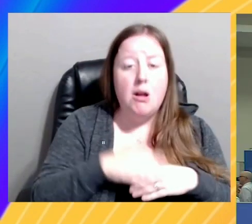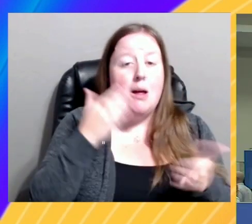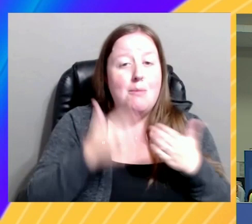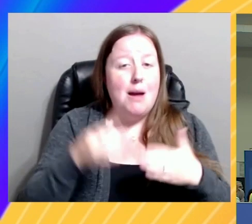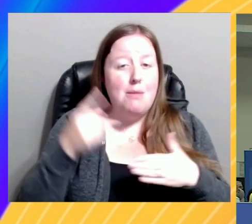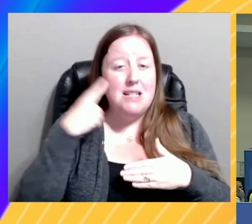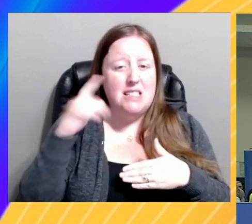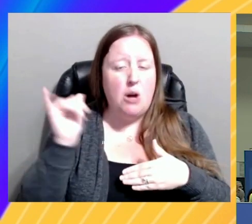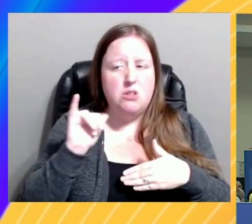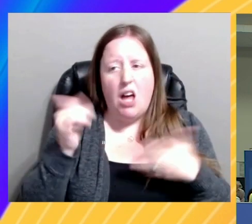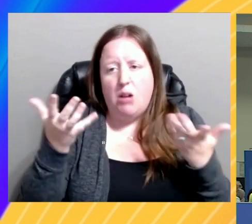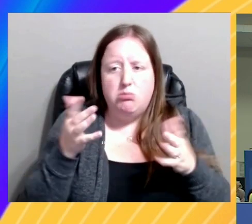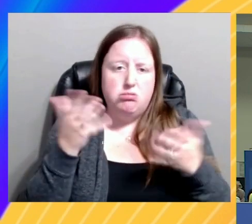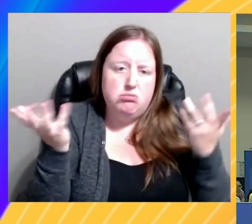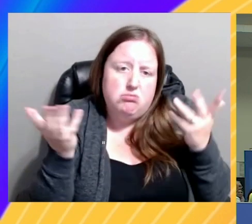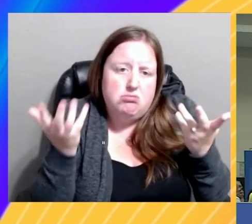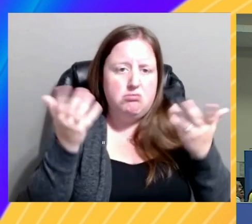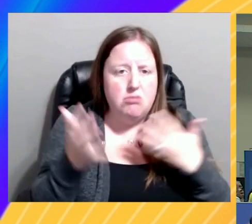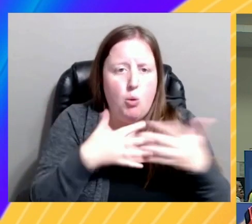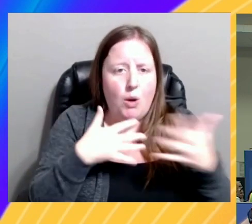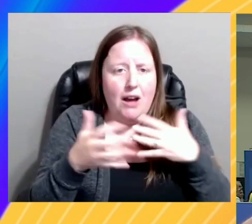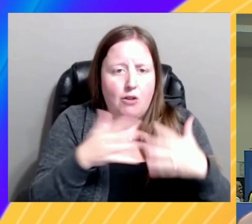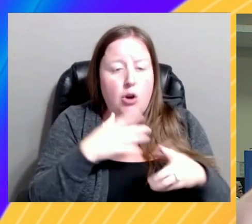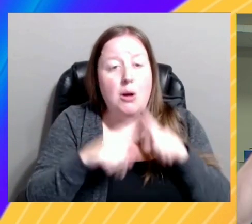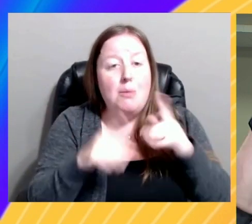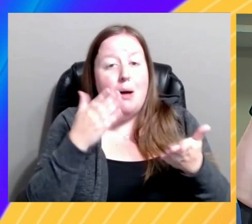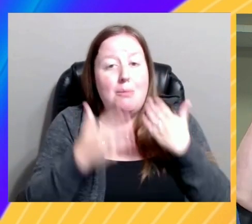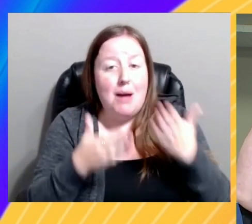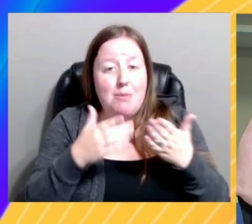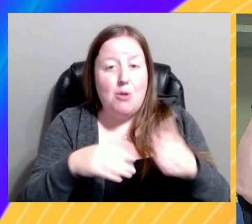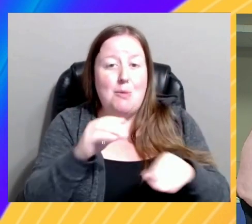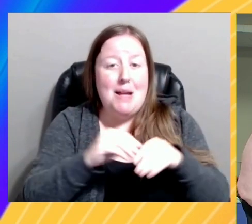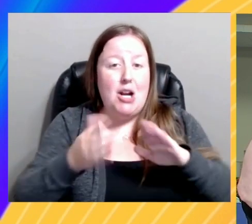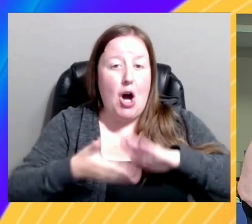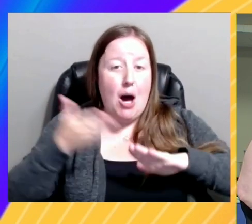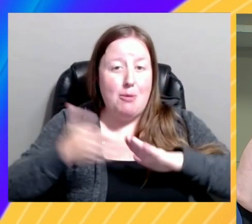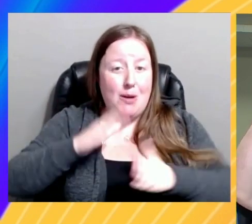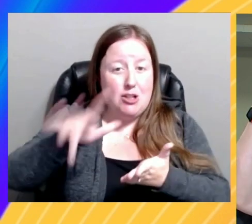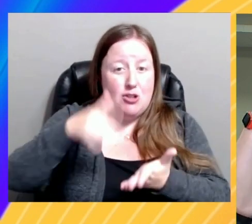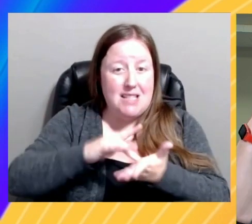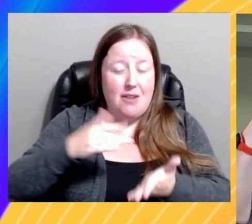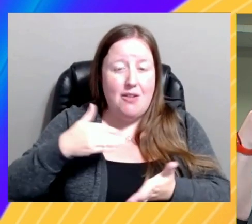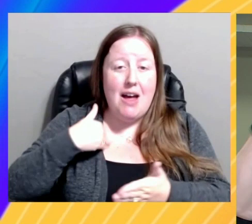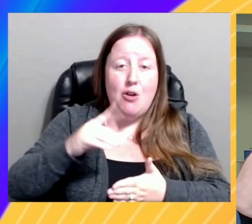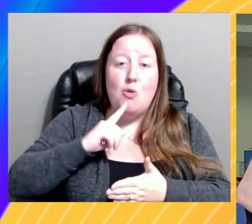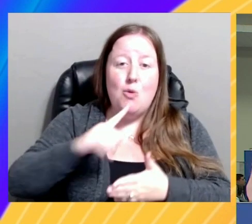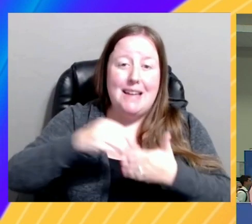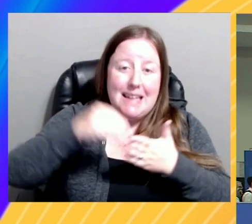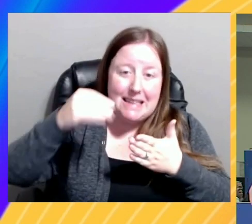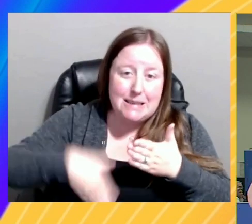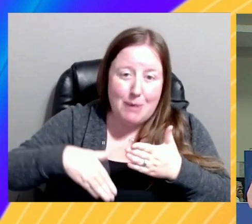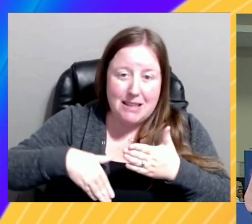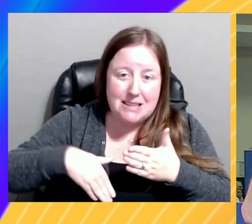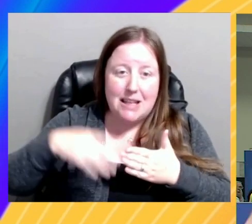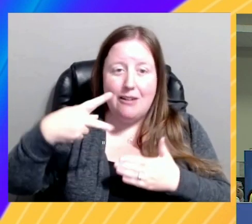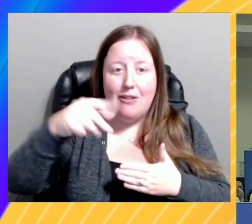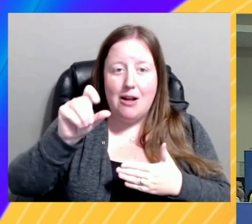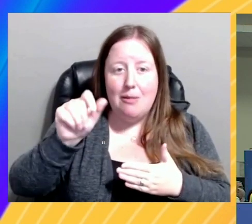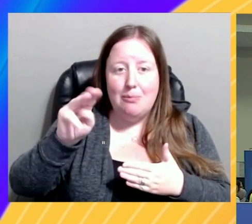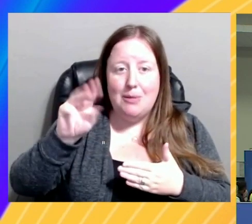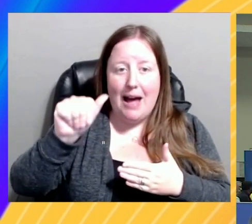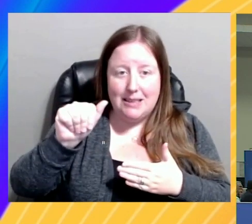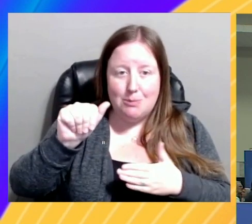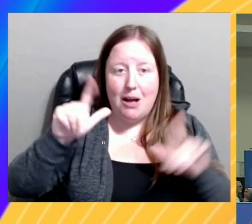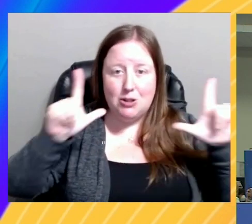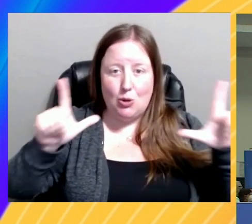superficial, but we've all probably been in a NOC or an operations center where they have really expensive plasma screens that have burn-in because